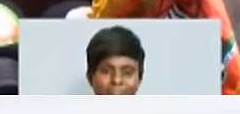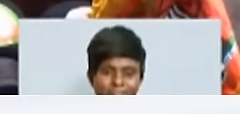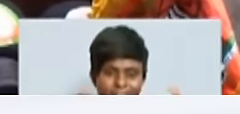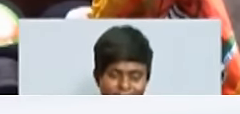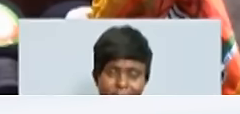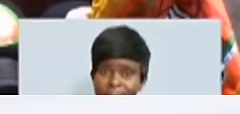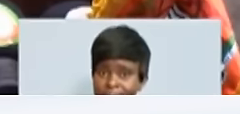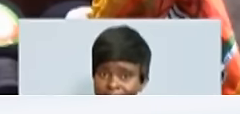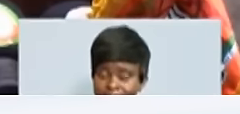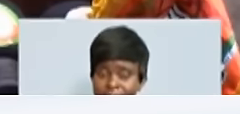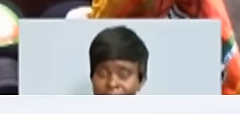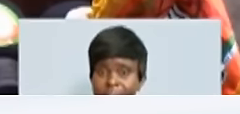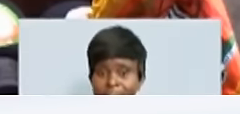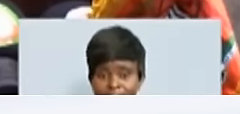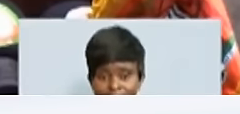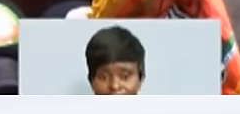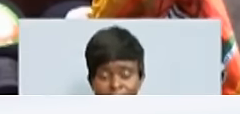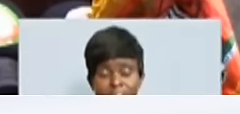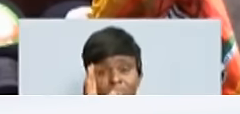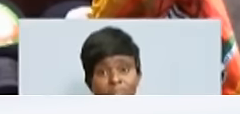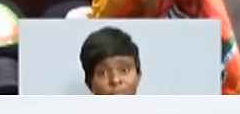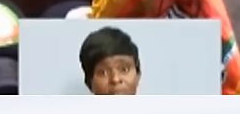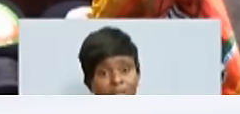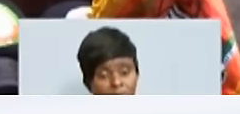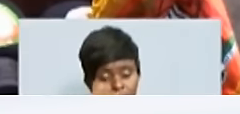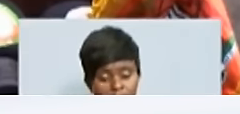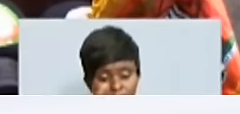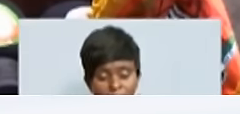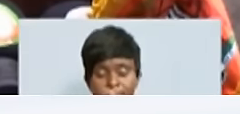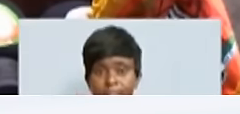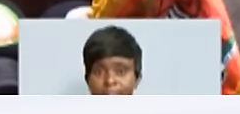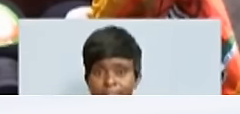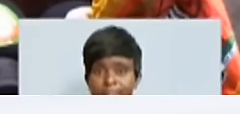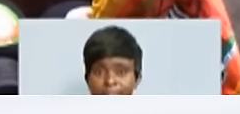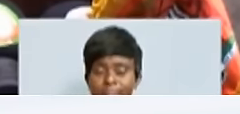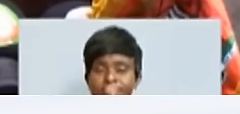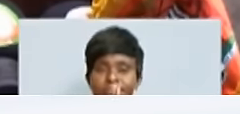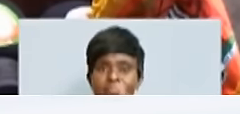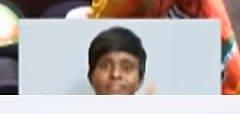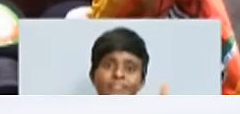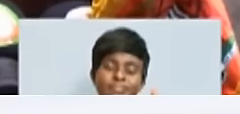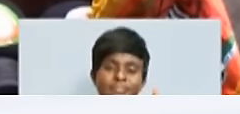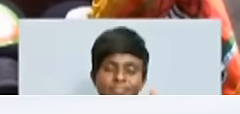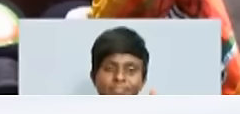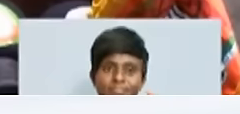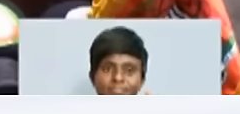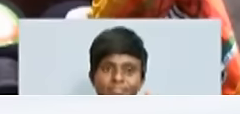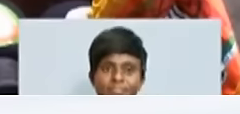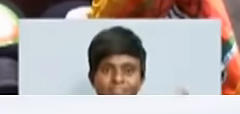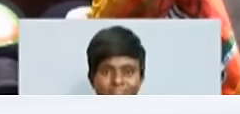community, and I dare say, to the economy in terms of skills.